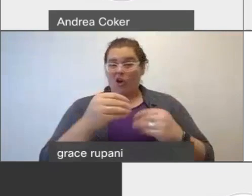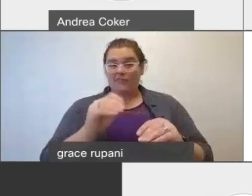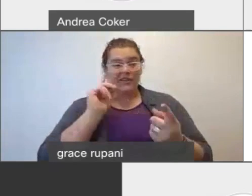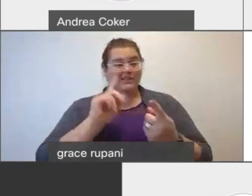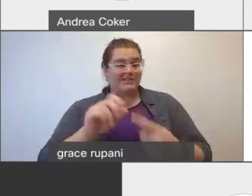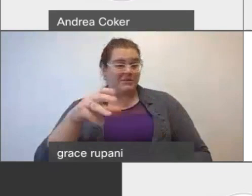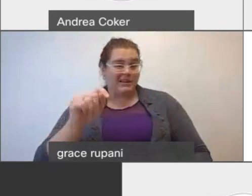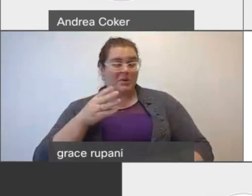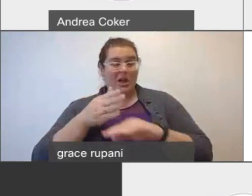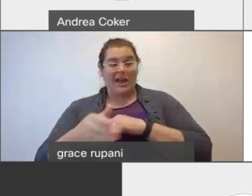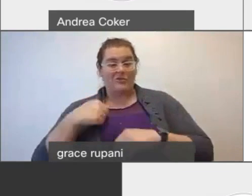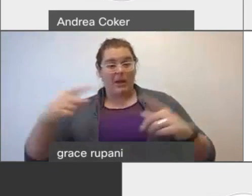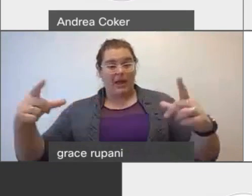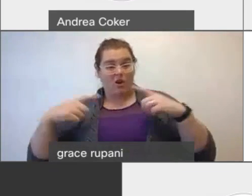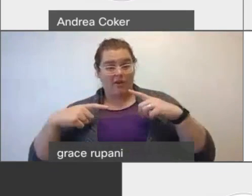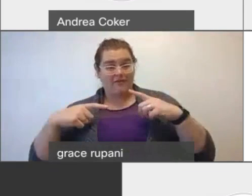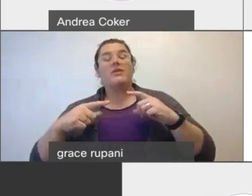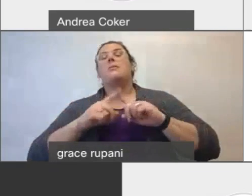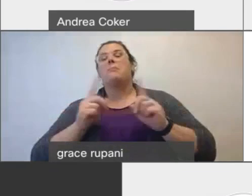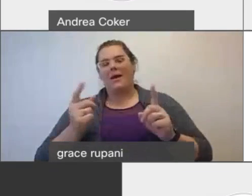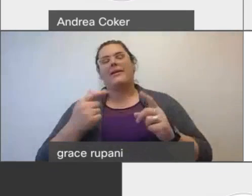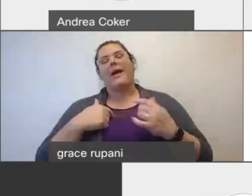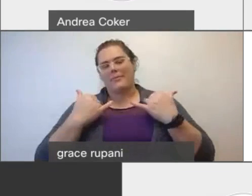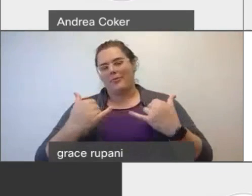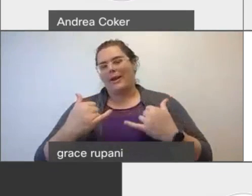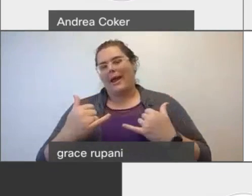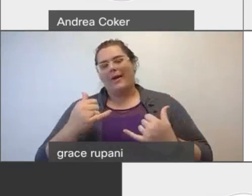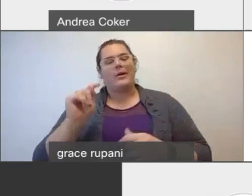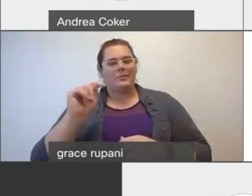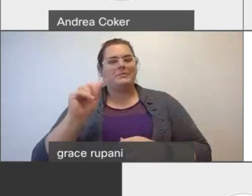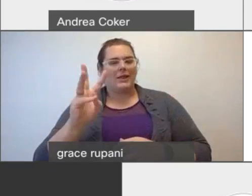than that, teleworking likely until that date.